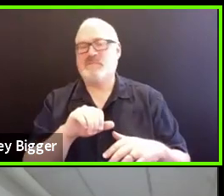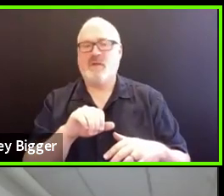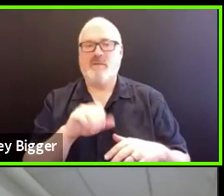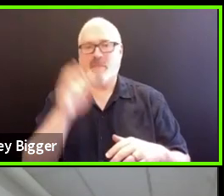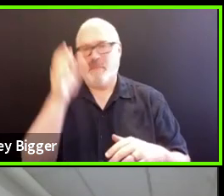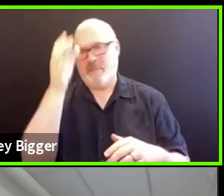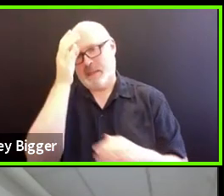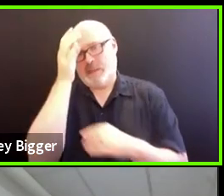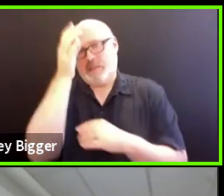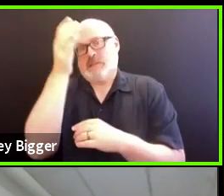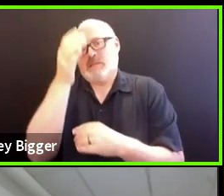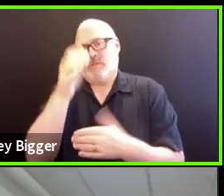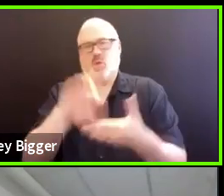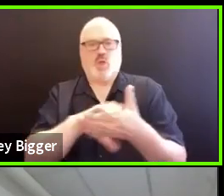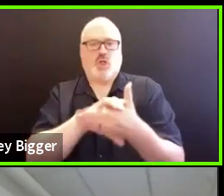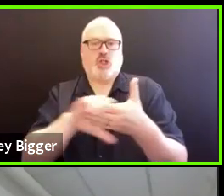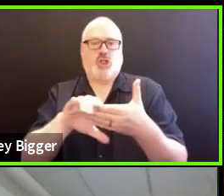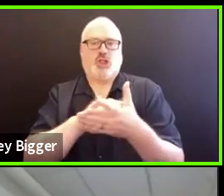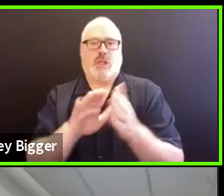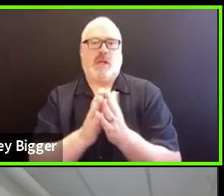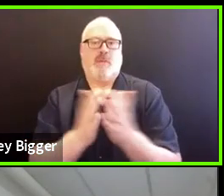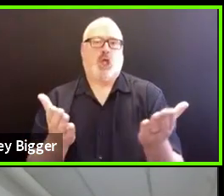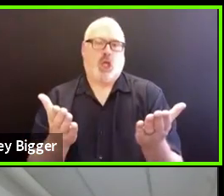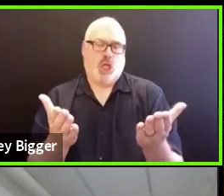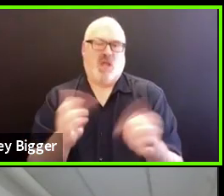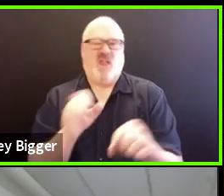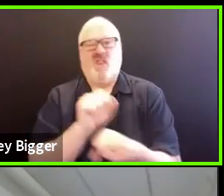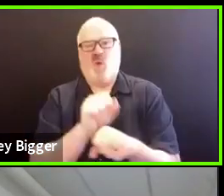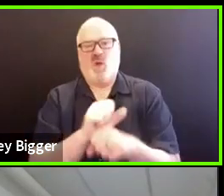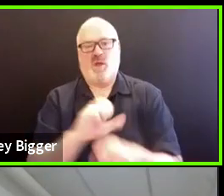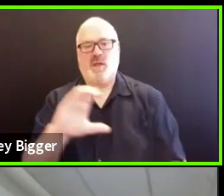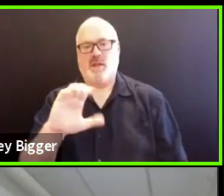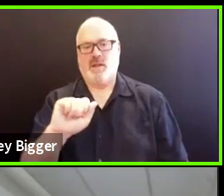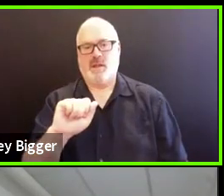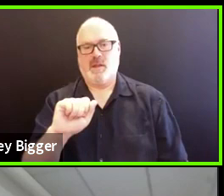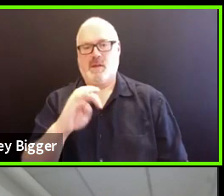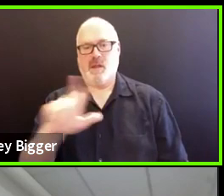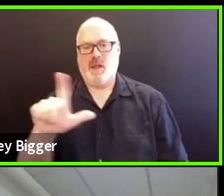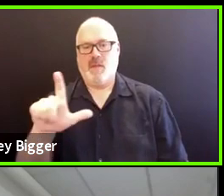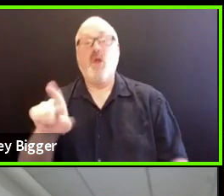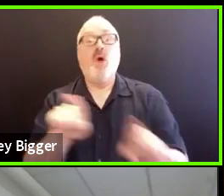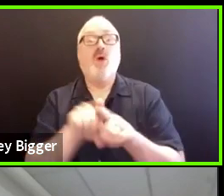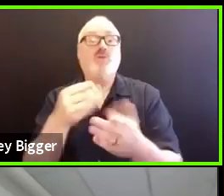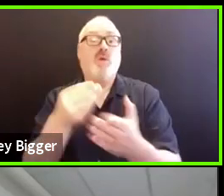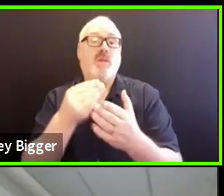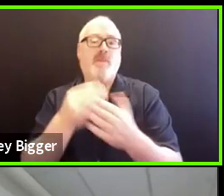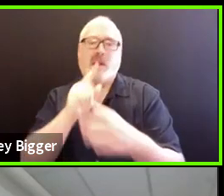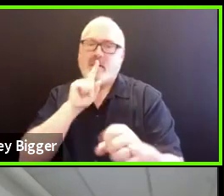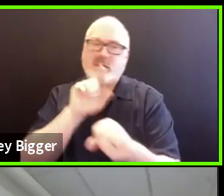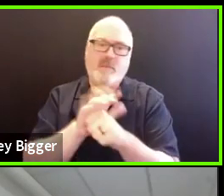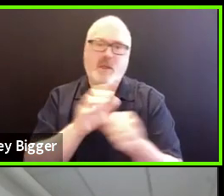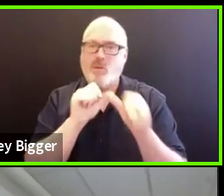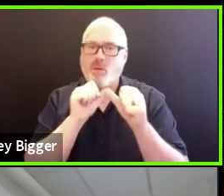conceptual checkbook. It's sort of the working capital, and it is also the money that is committed to ongoing capital